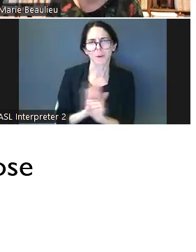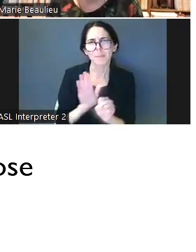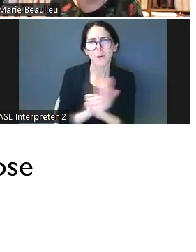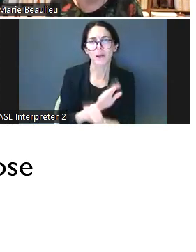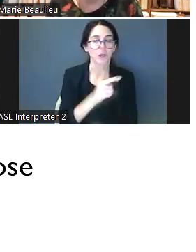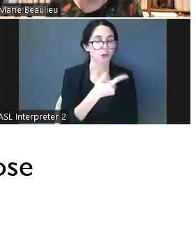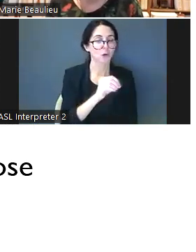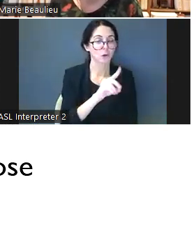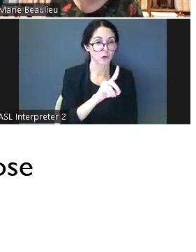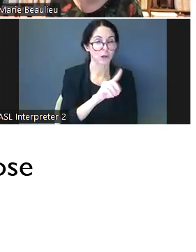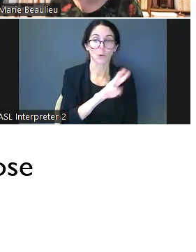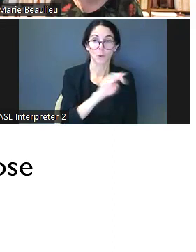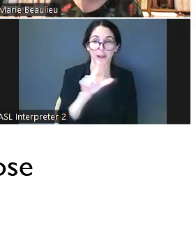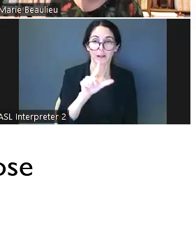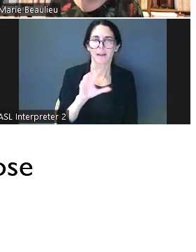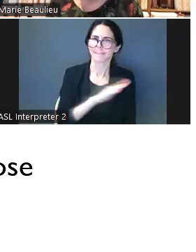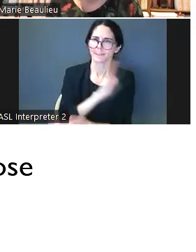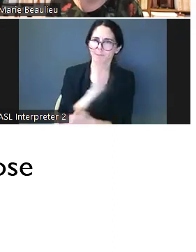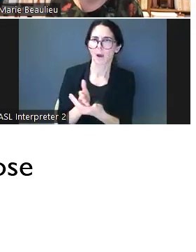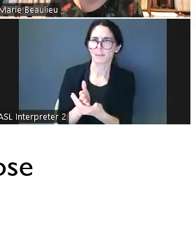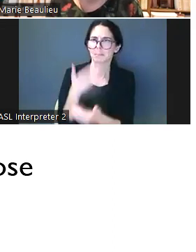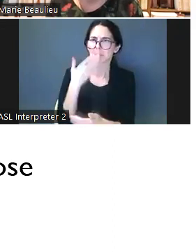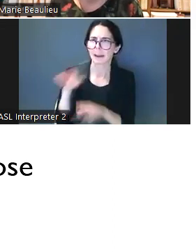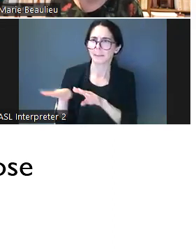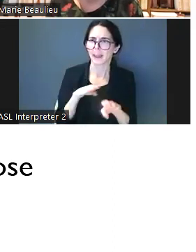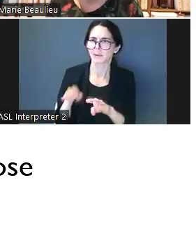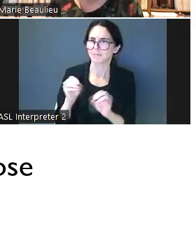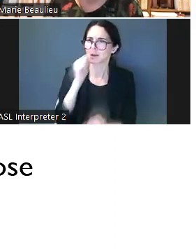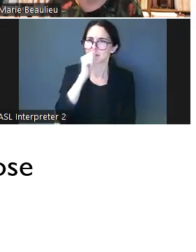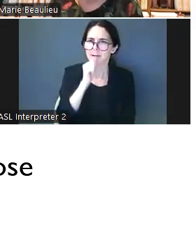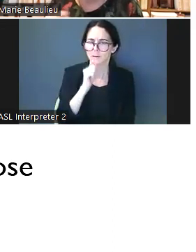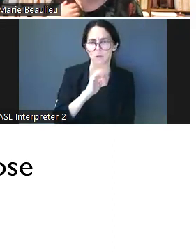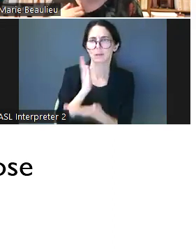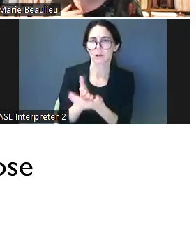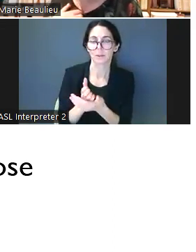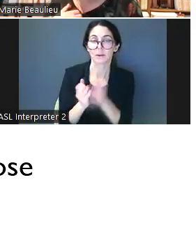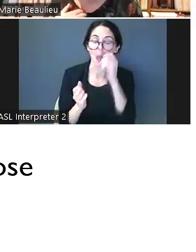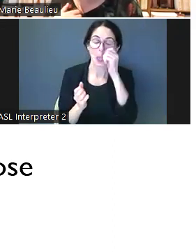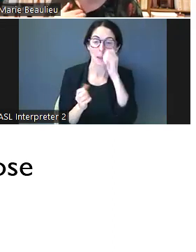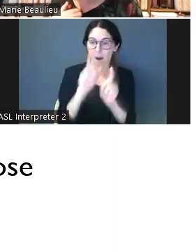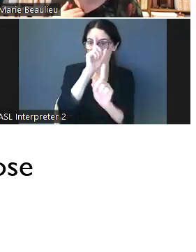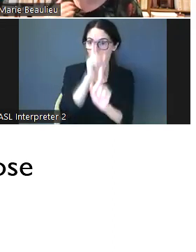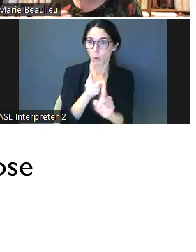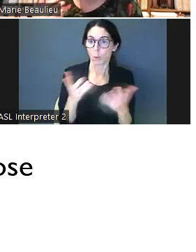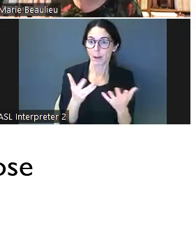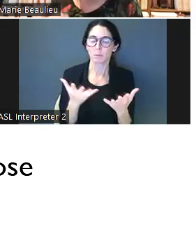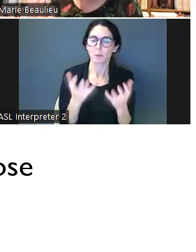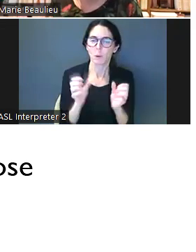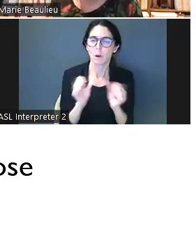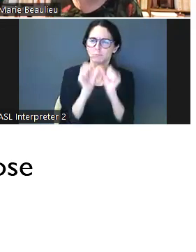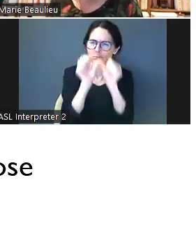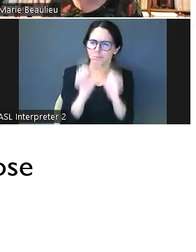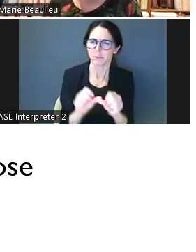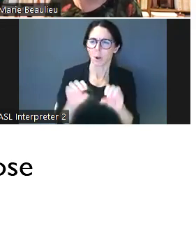countering intolerance in this program. It's done to actually, our aim is to have lasting